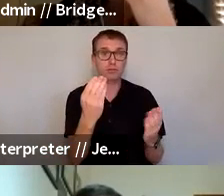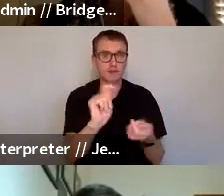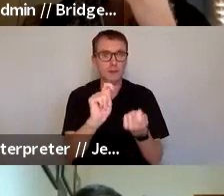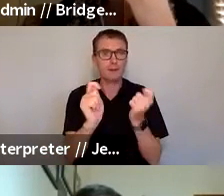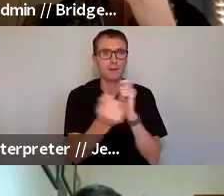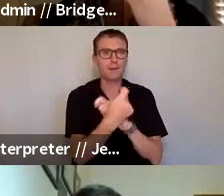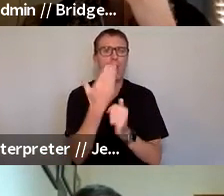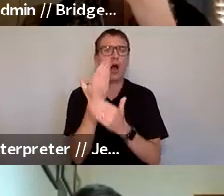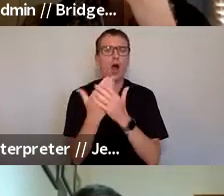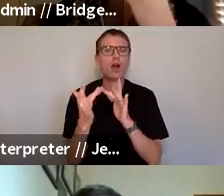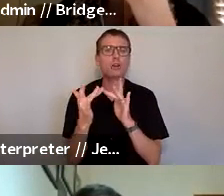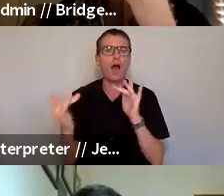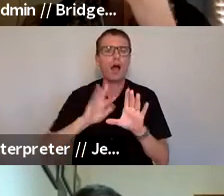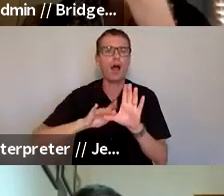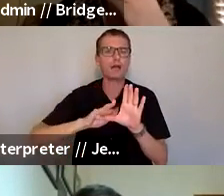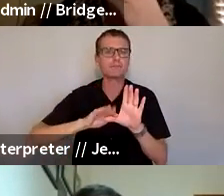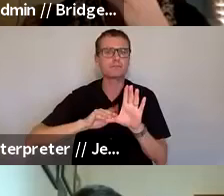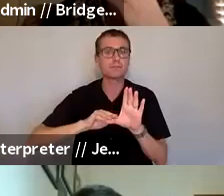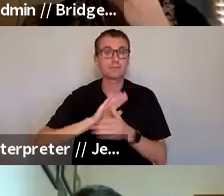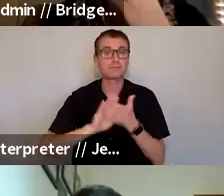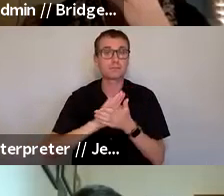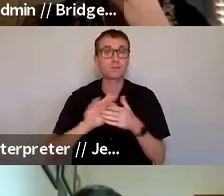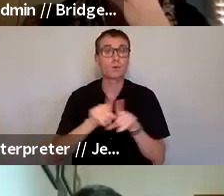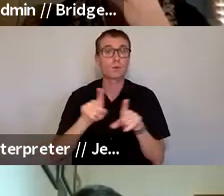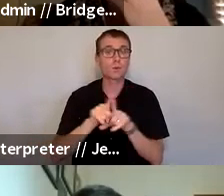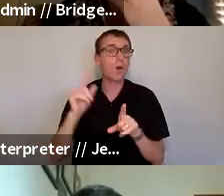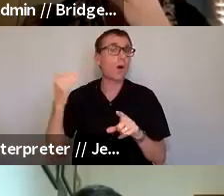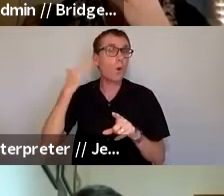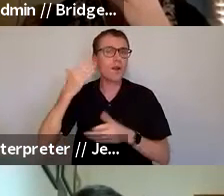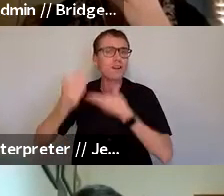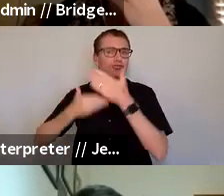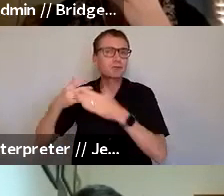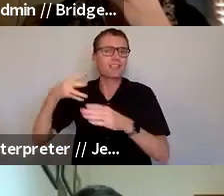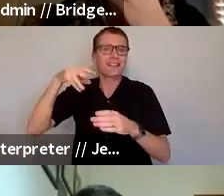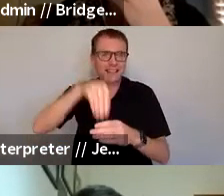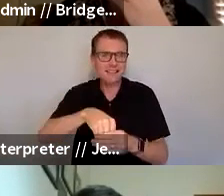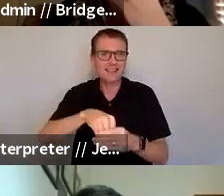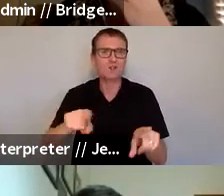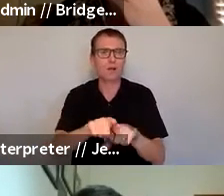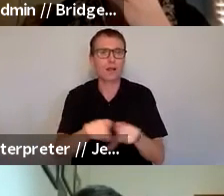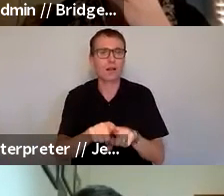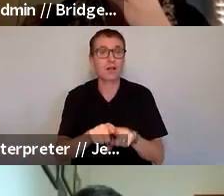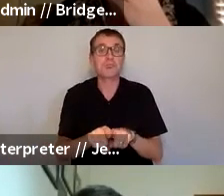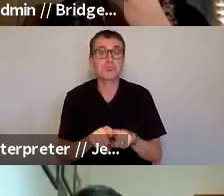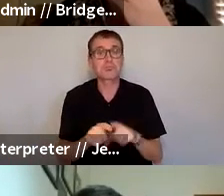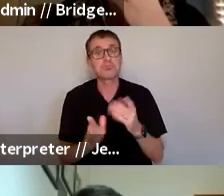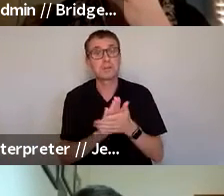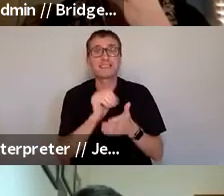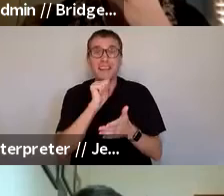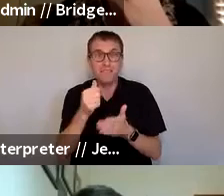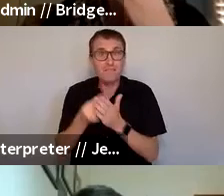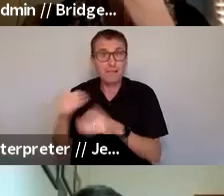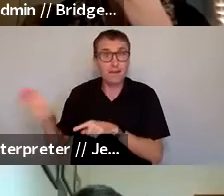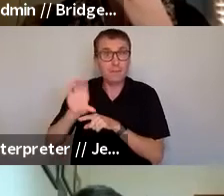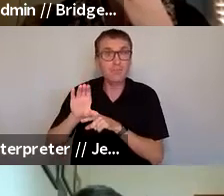catalogue online, and how they can incorporate audio description into that. So again, there's that real possibility for expansion if we can fund it.